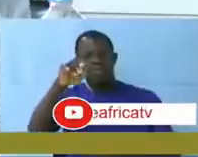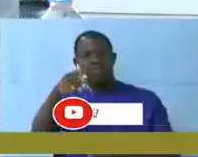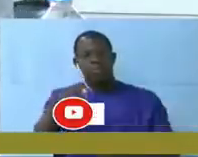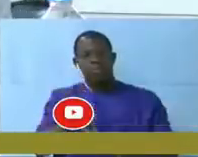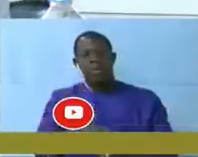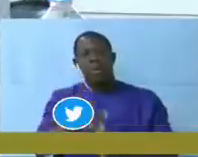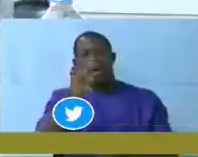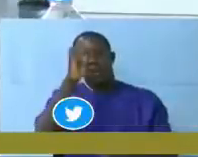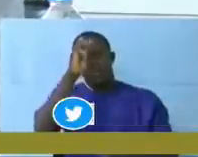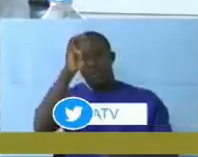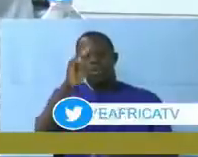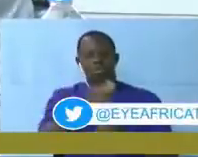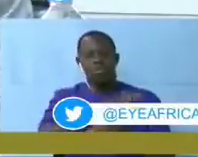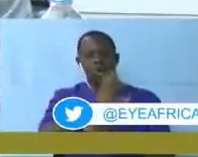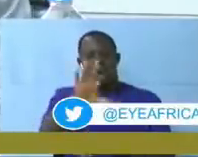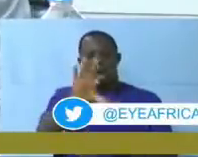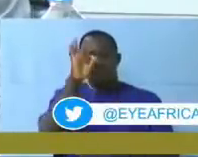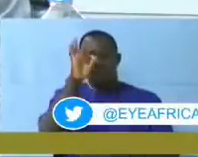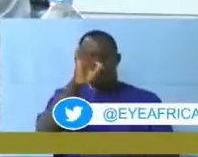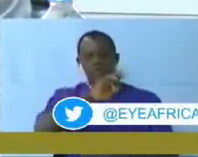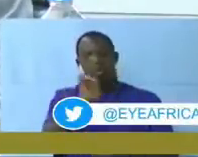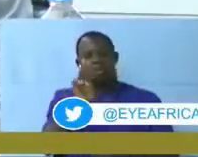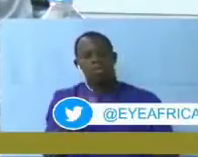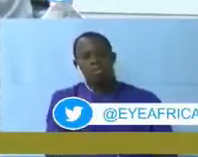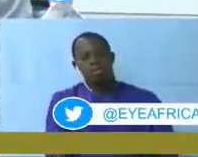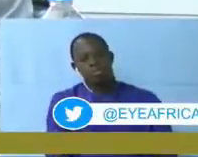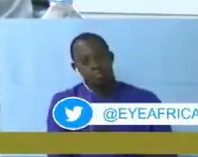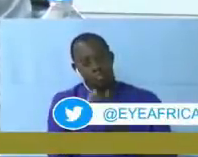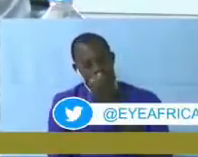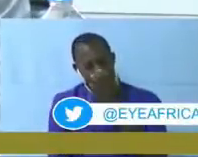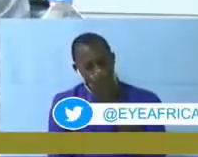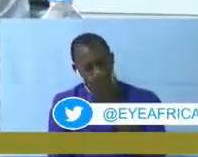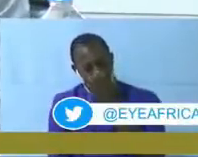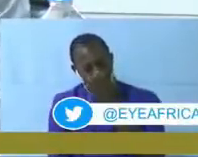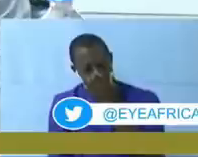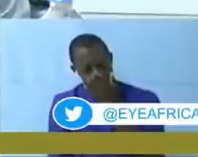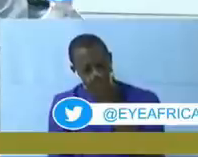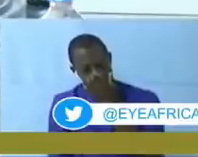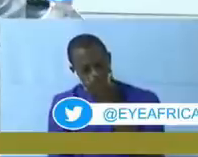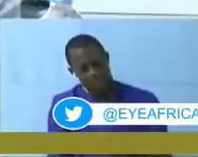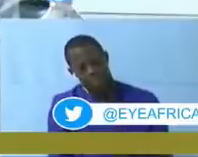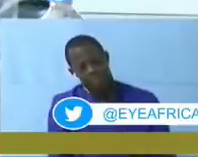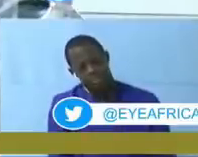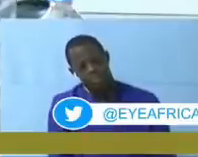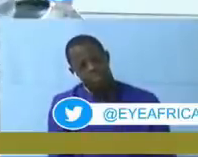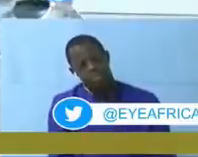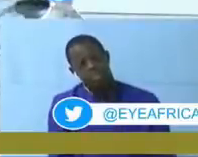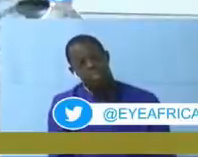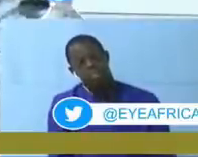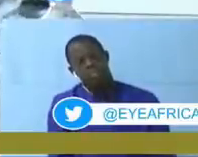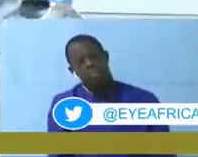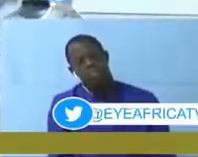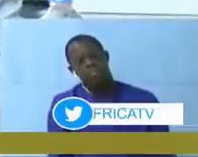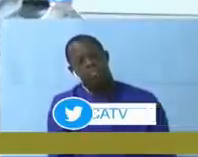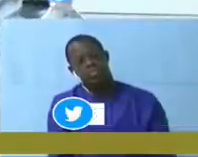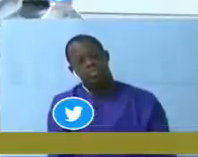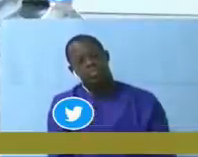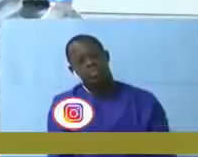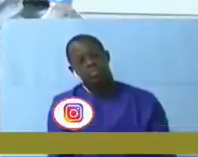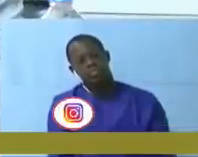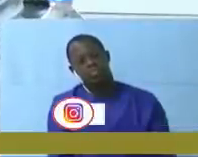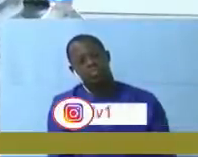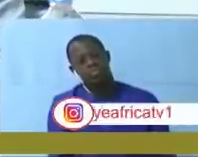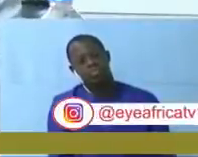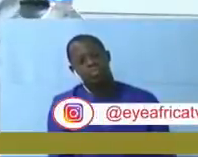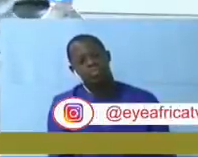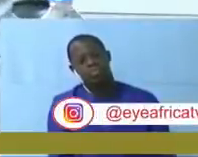okay, sorry. so let me. So I'm saying, just to for us, I mean,